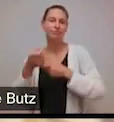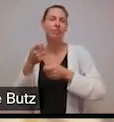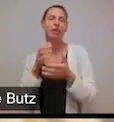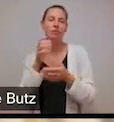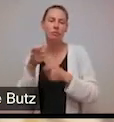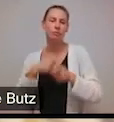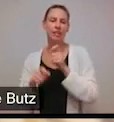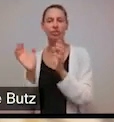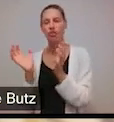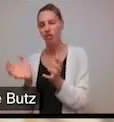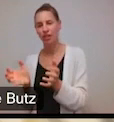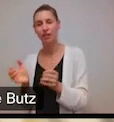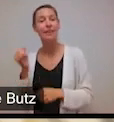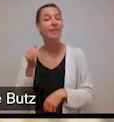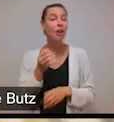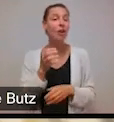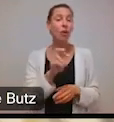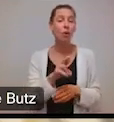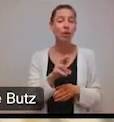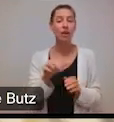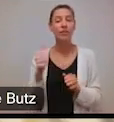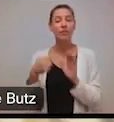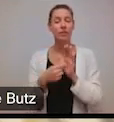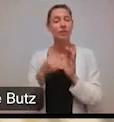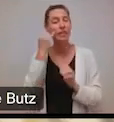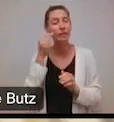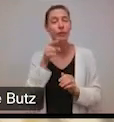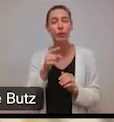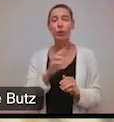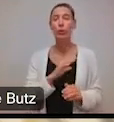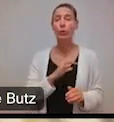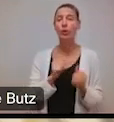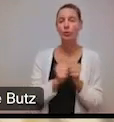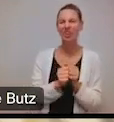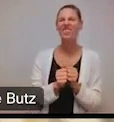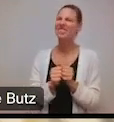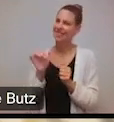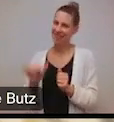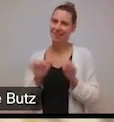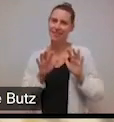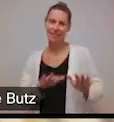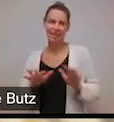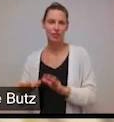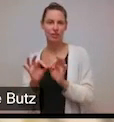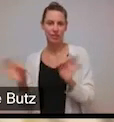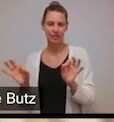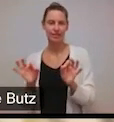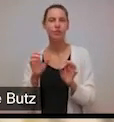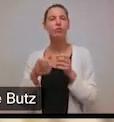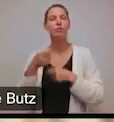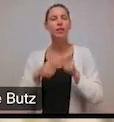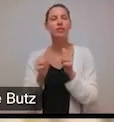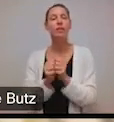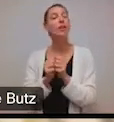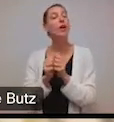very casual, right? So we replace that with, once you're comfortable with the terms, please sign it and